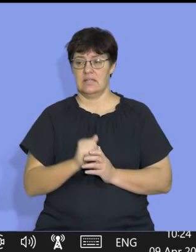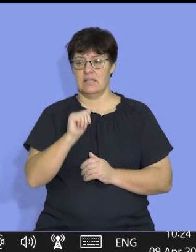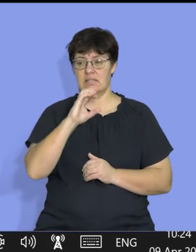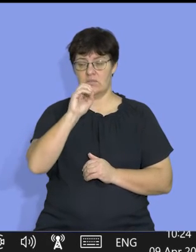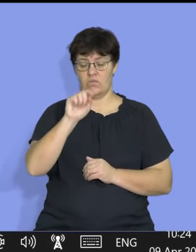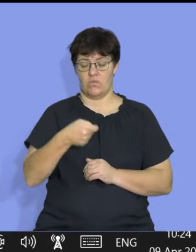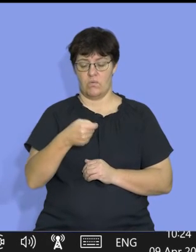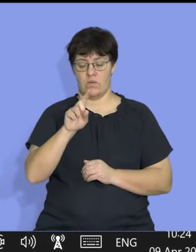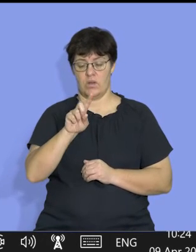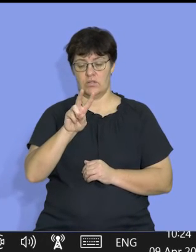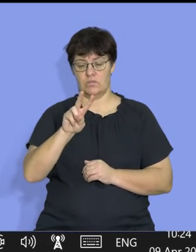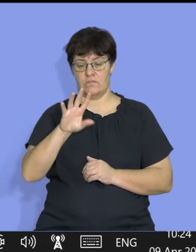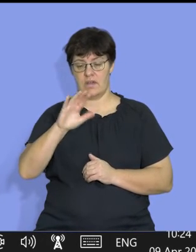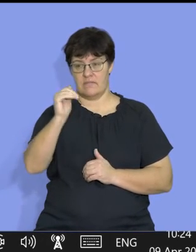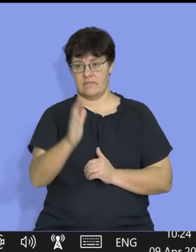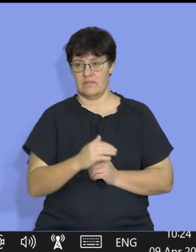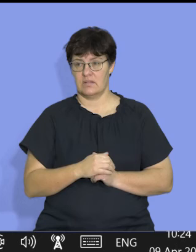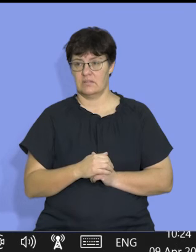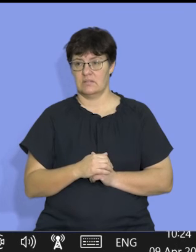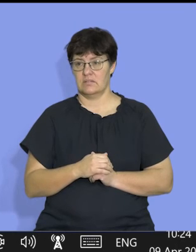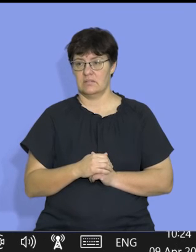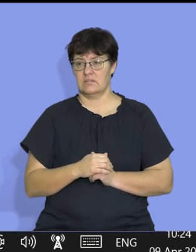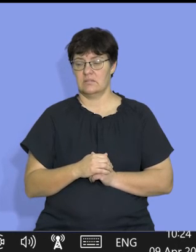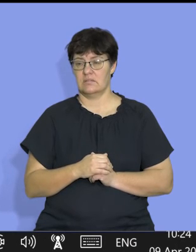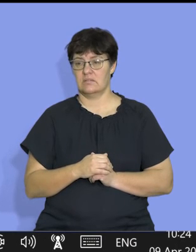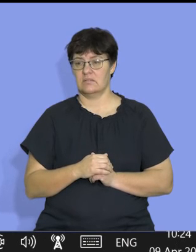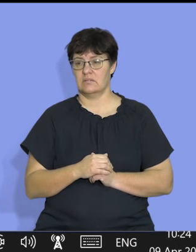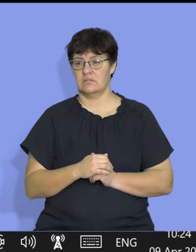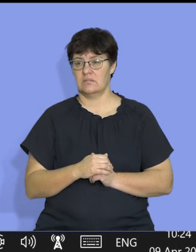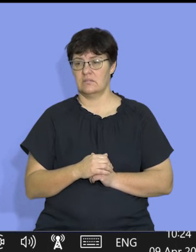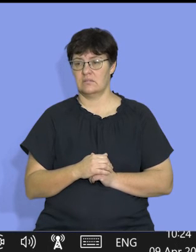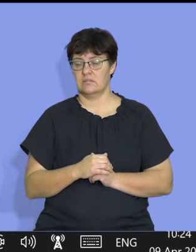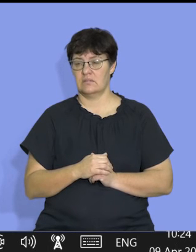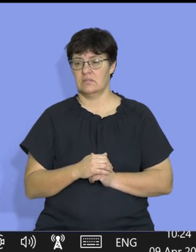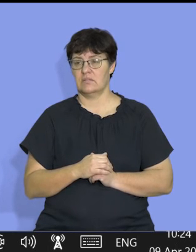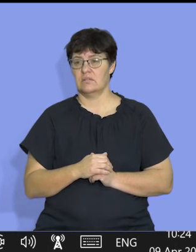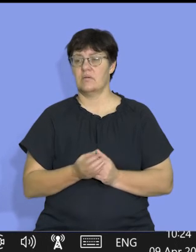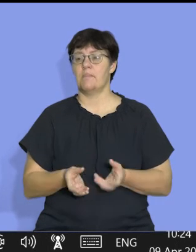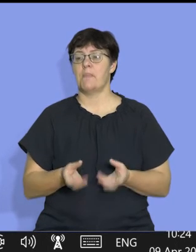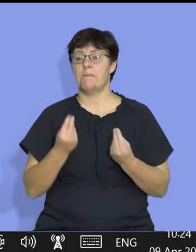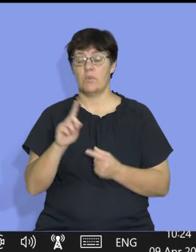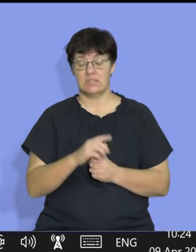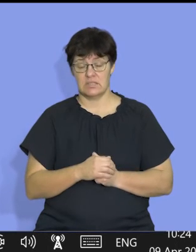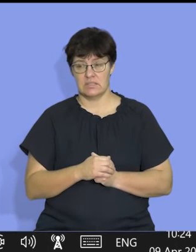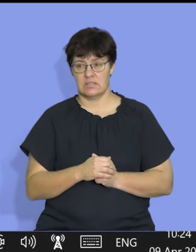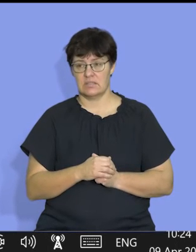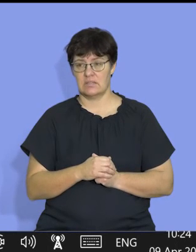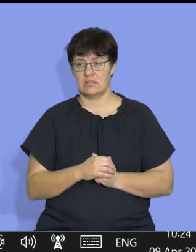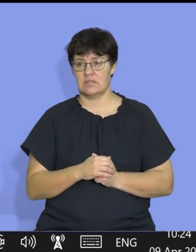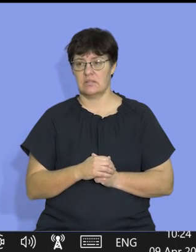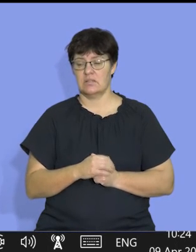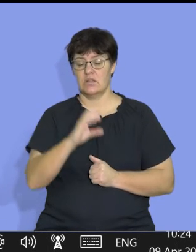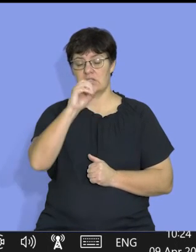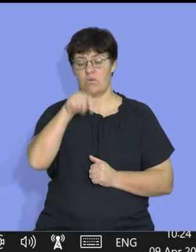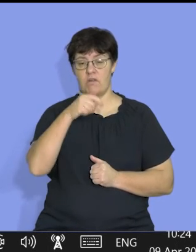by 0,125, right? Okay, so this gives us, we can change